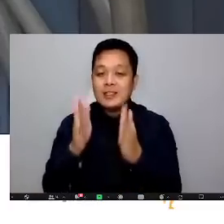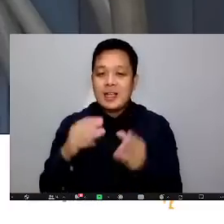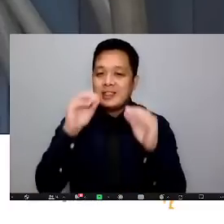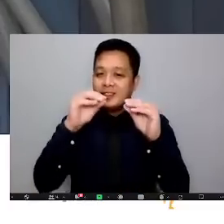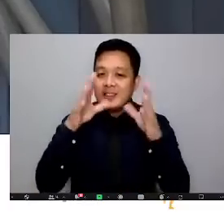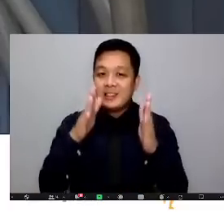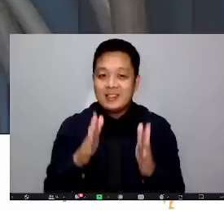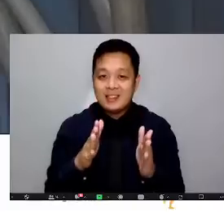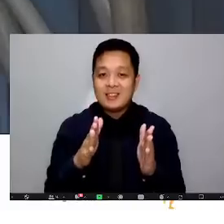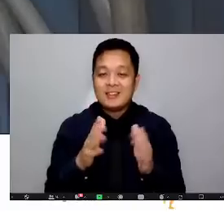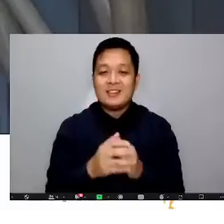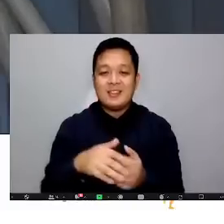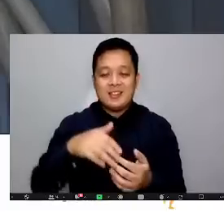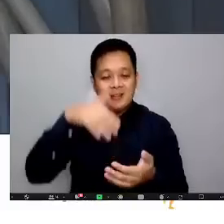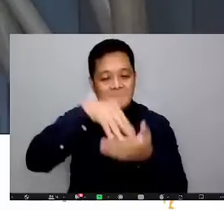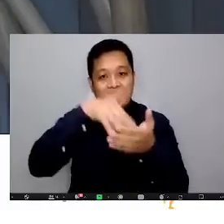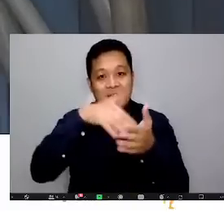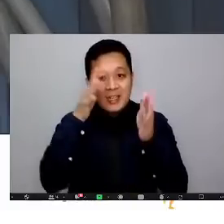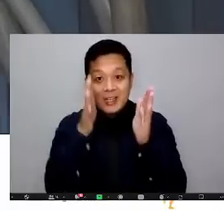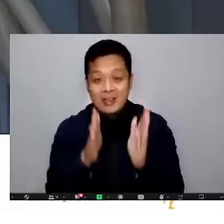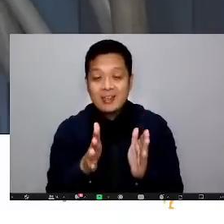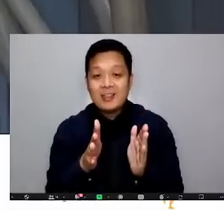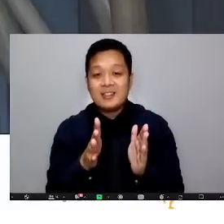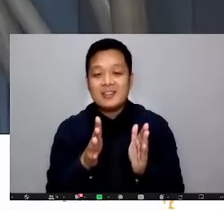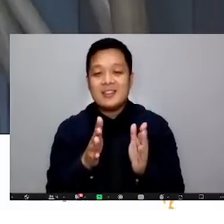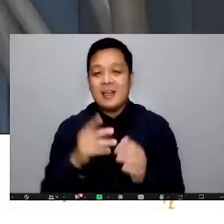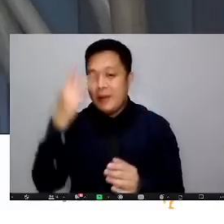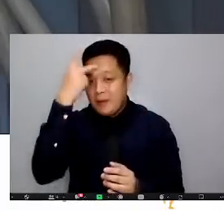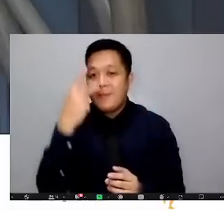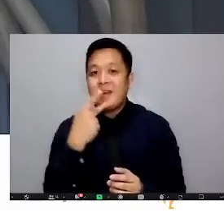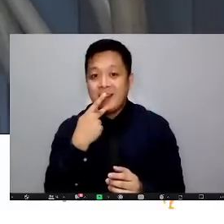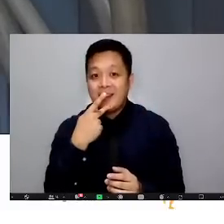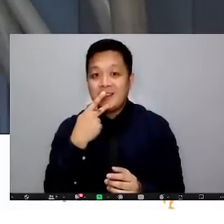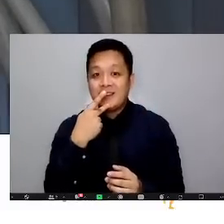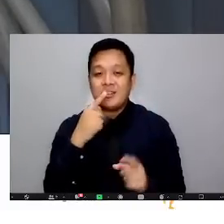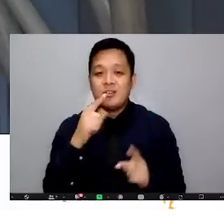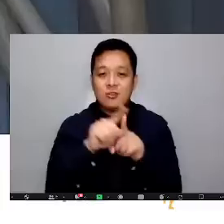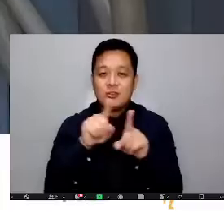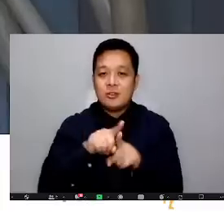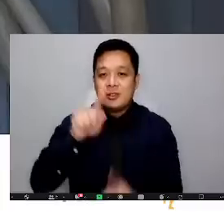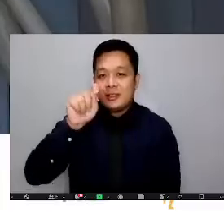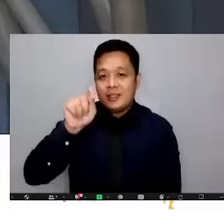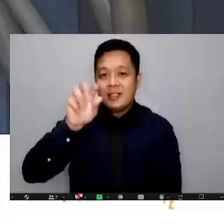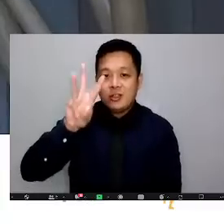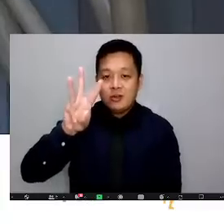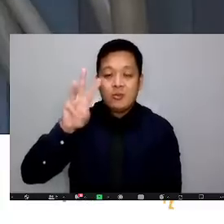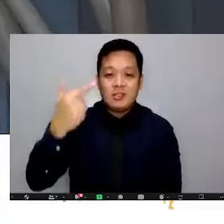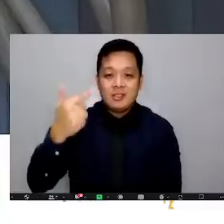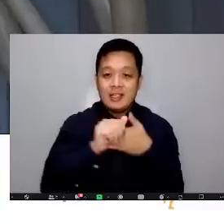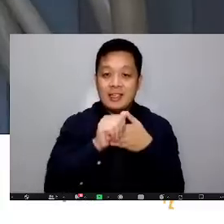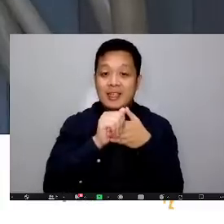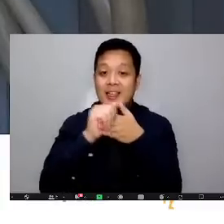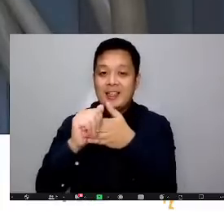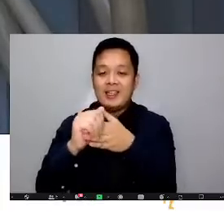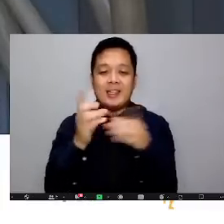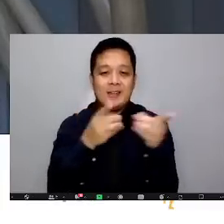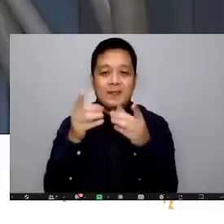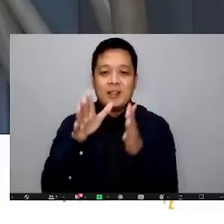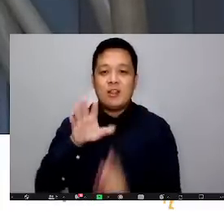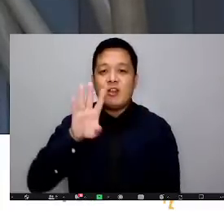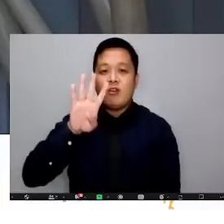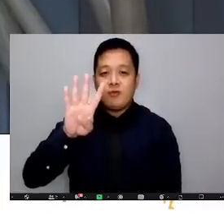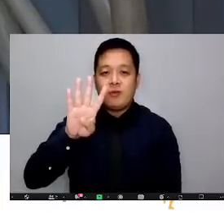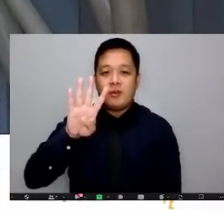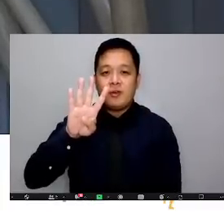parents, and of course the National Technical Working Group led by no less than our Director 4, Director Jocelyn